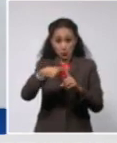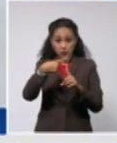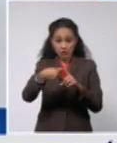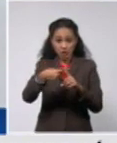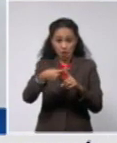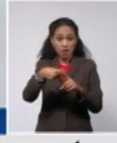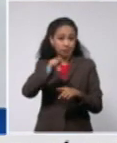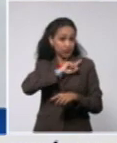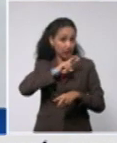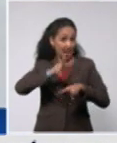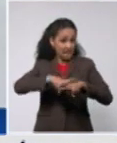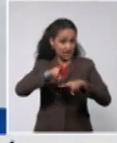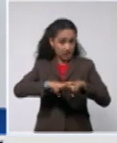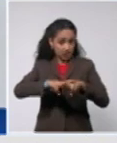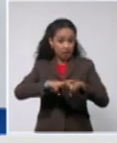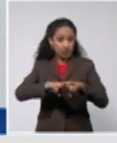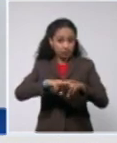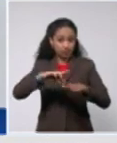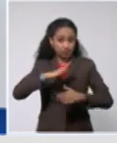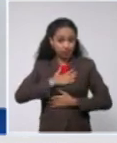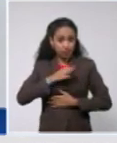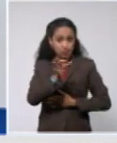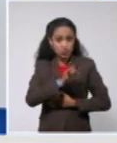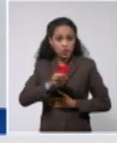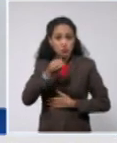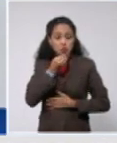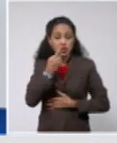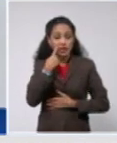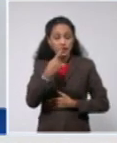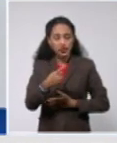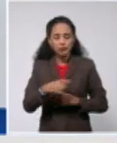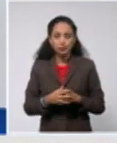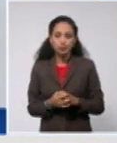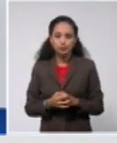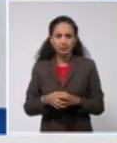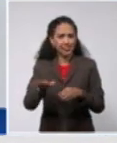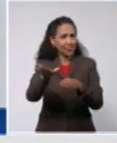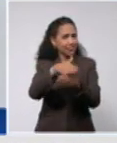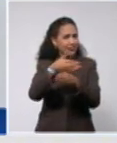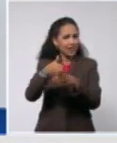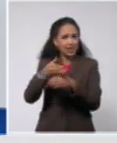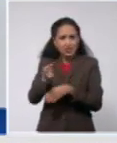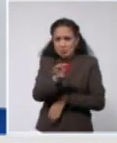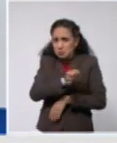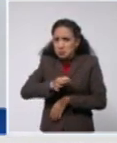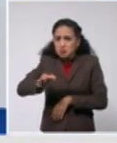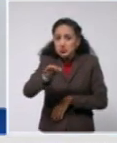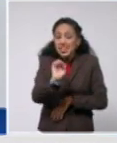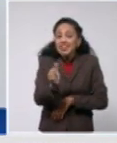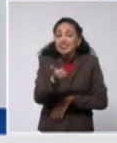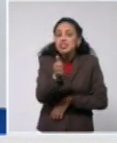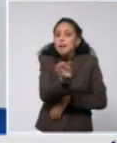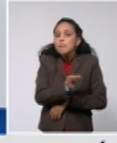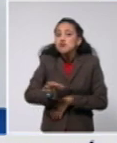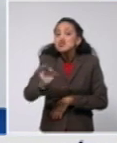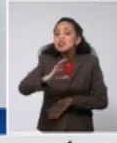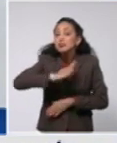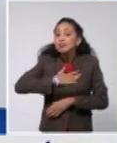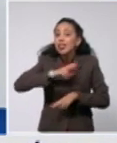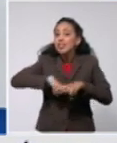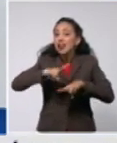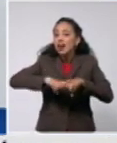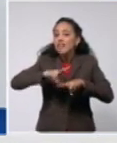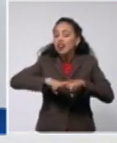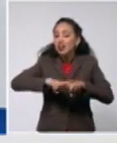6, 10 de Octubre with 3, Habana Vieja 3, Marianao